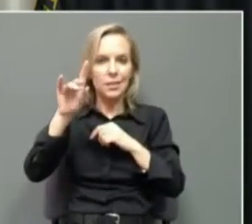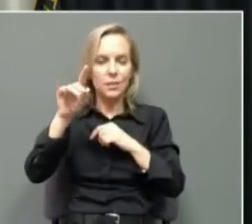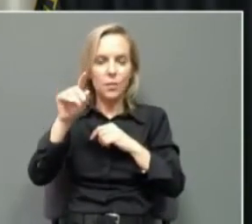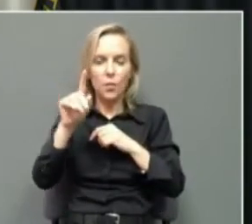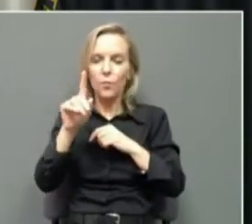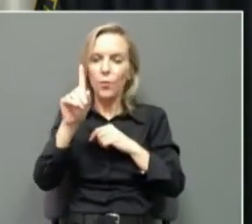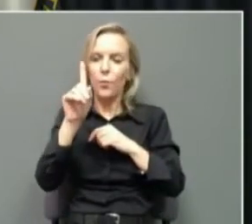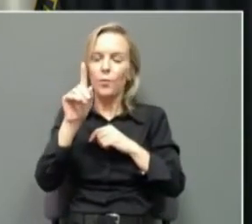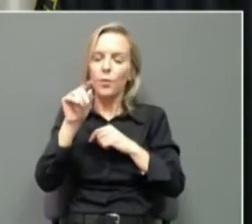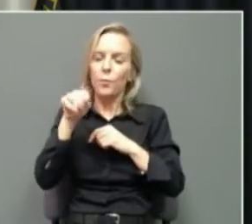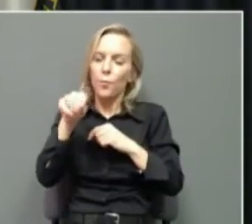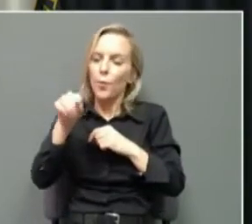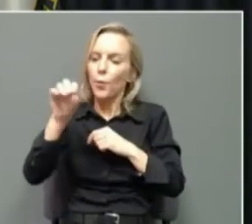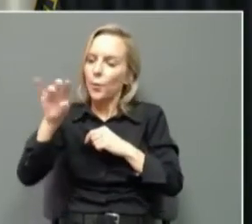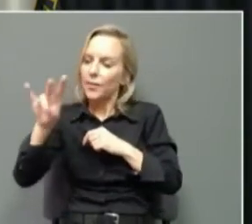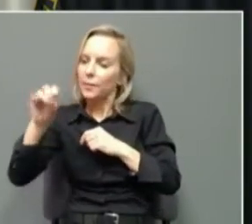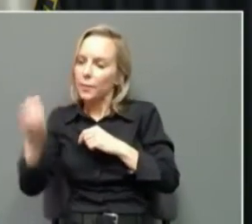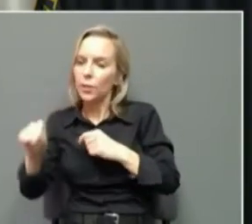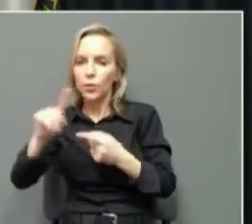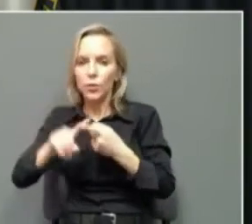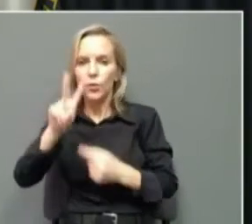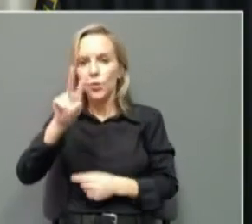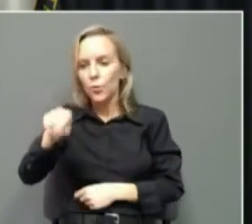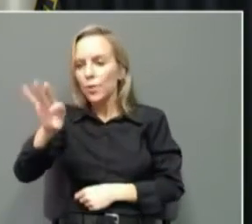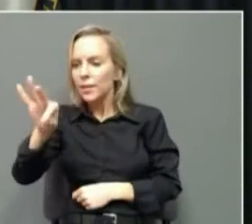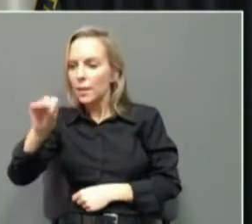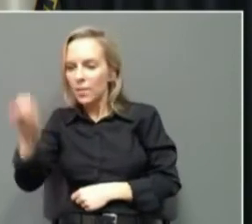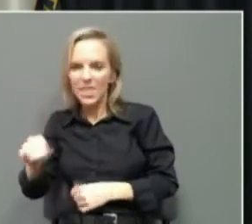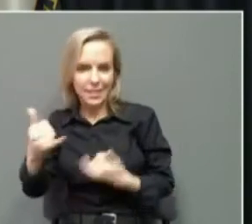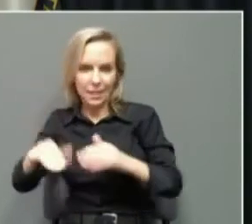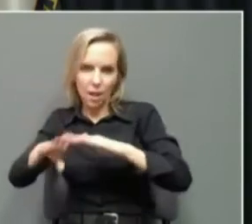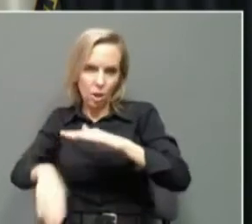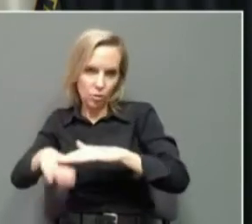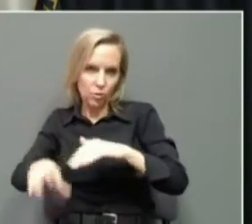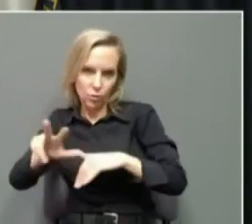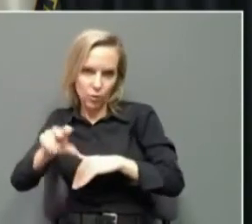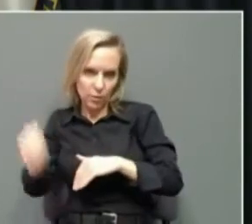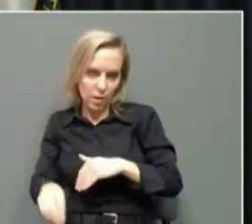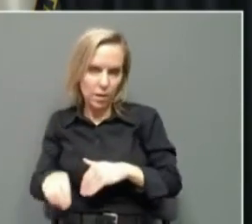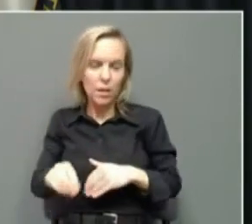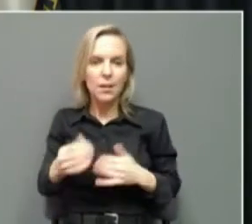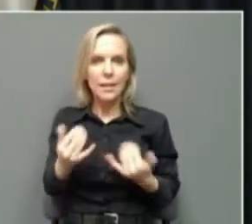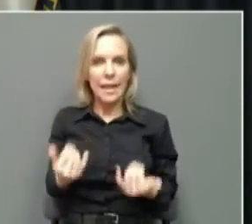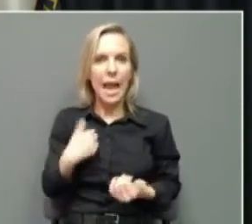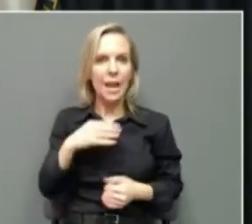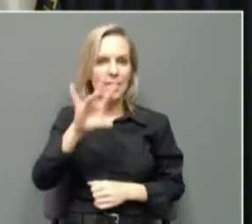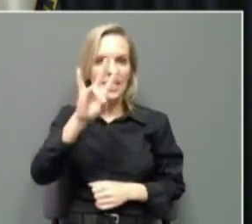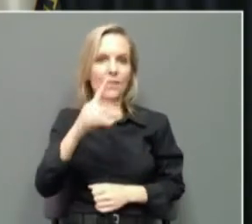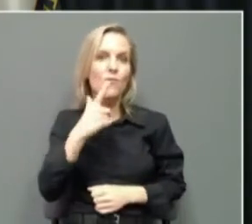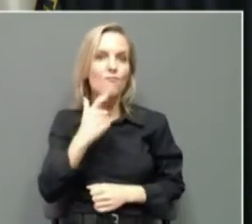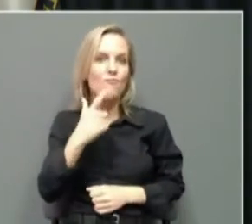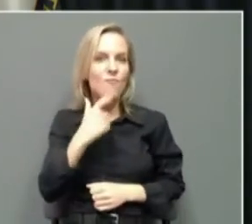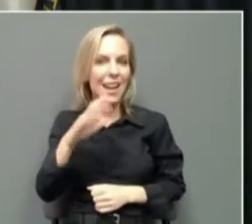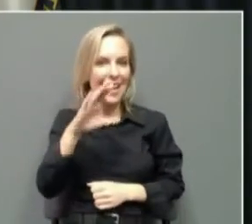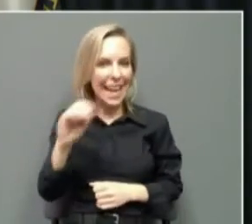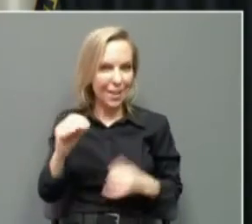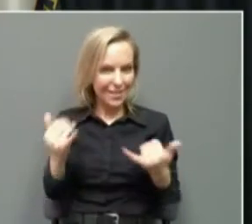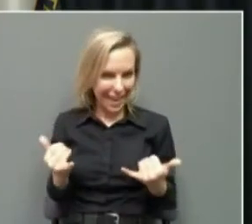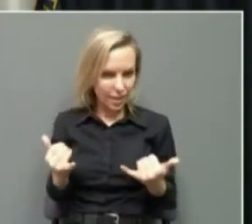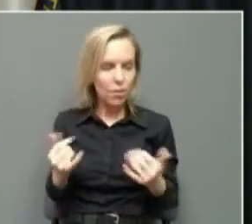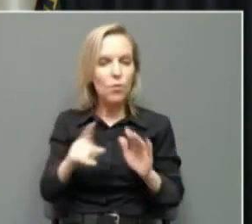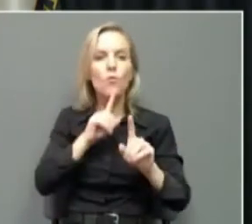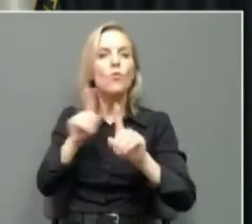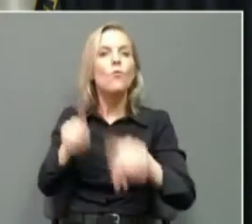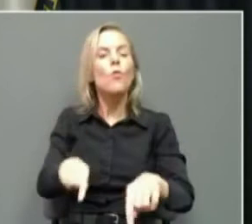to 2.92%, still below 3, and we have just 7 red counties. Today we are reporting